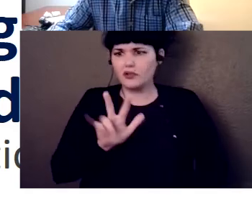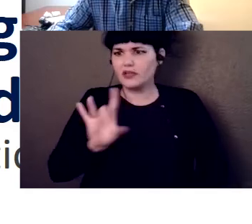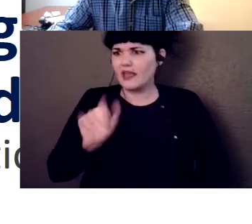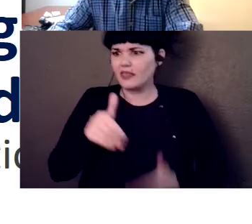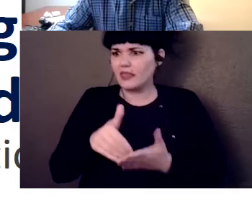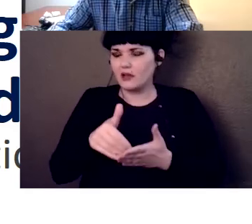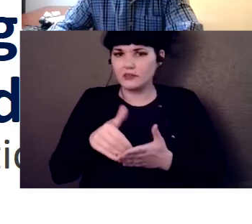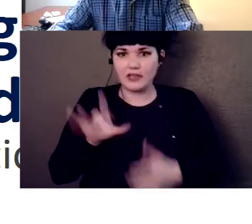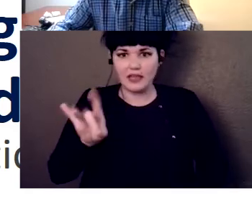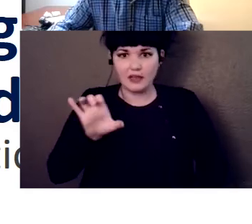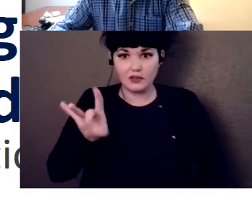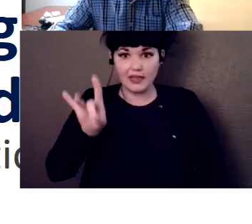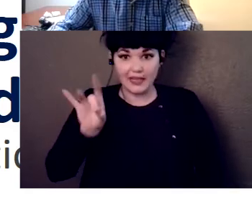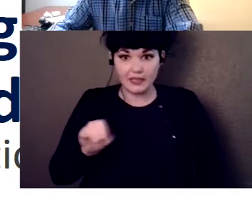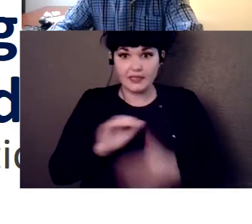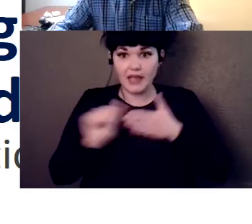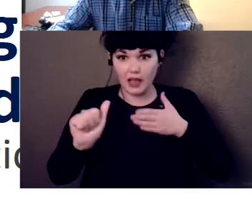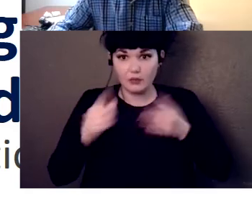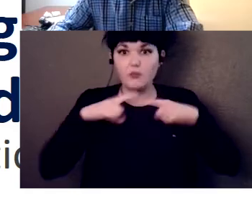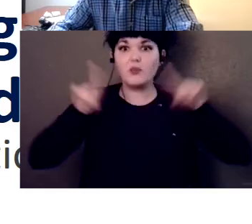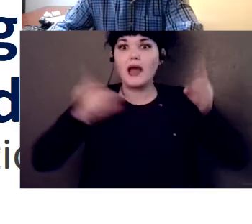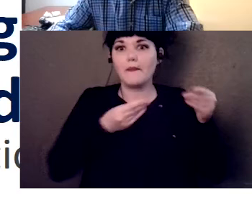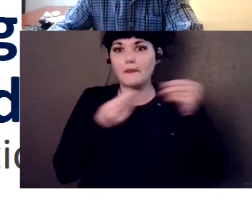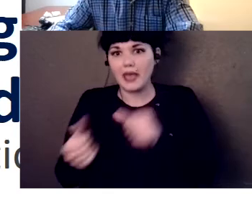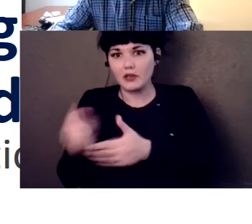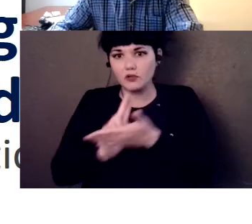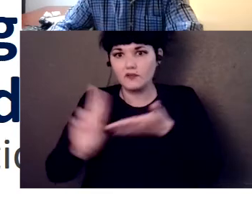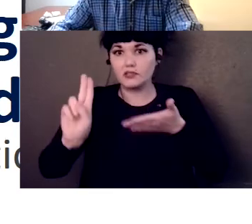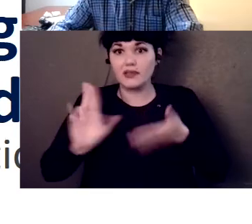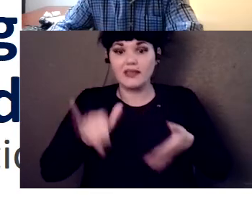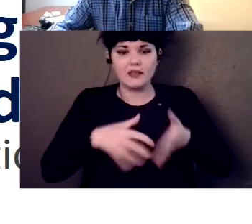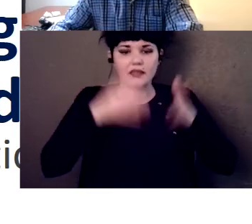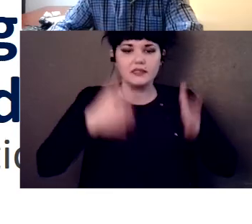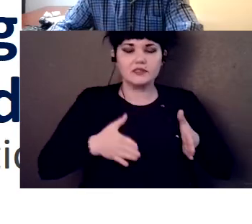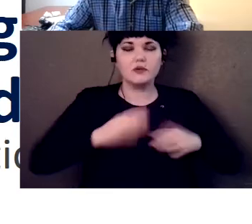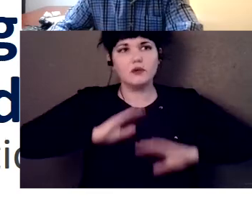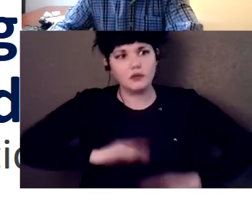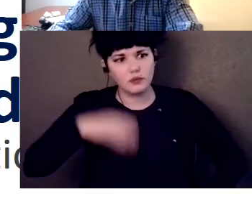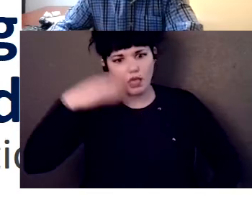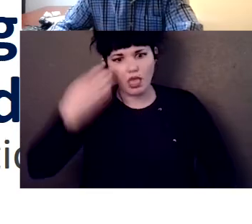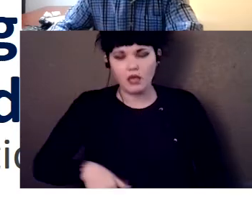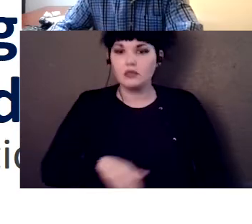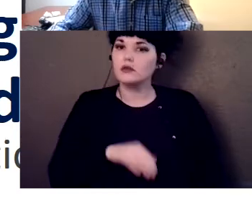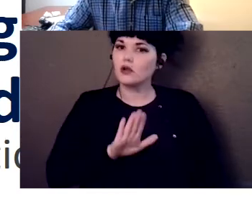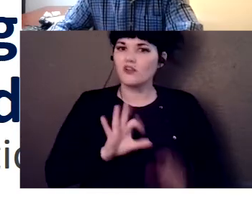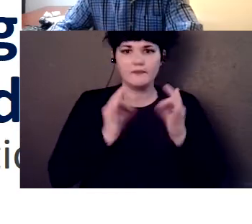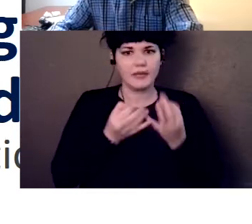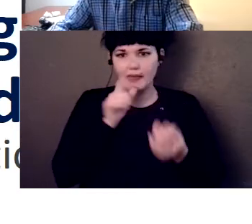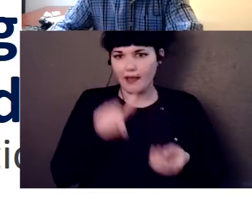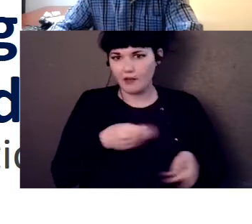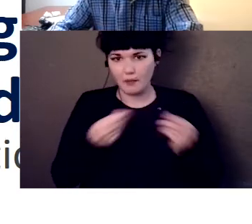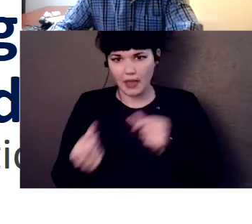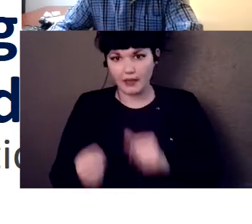$38,885 was paid to the private university, relieving the financial burden to the client and her family. So that's just